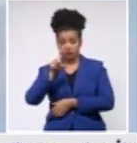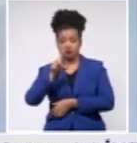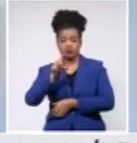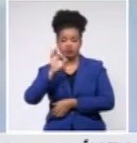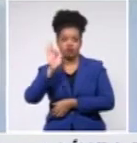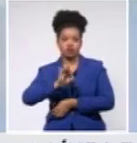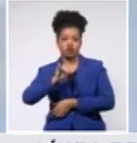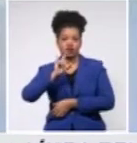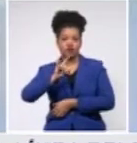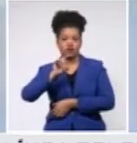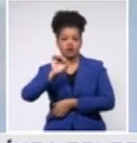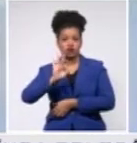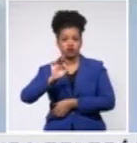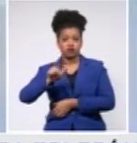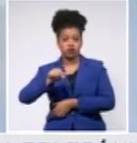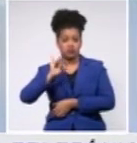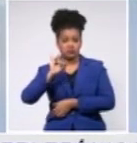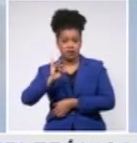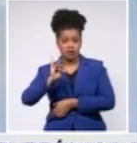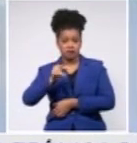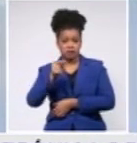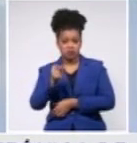98.7%, are clinically stable.